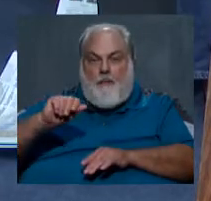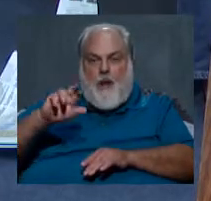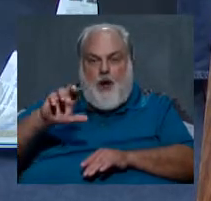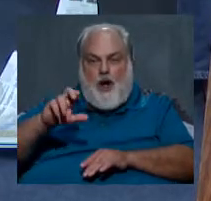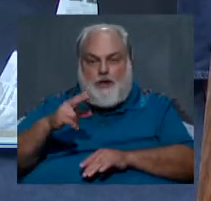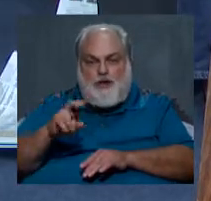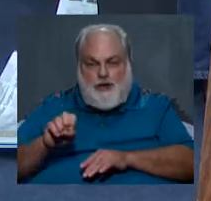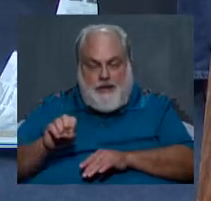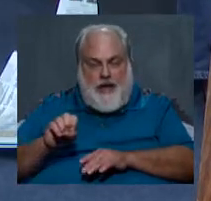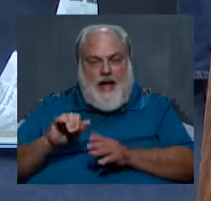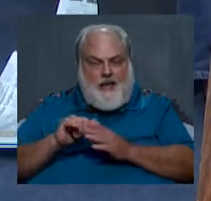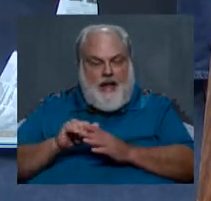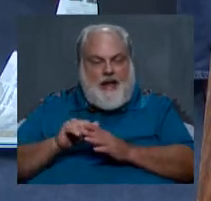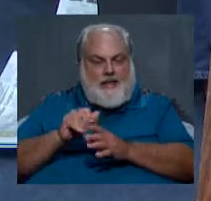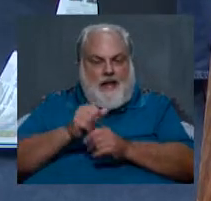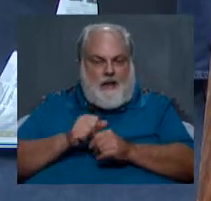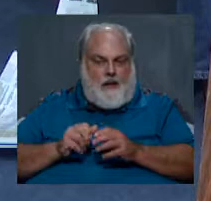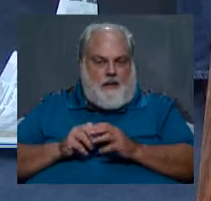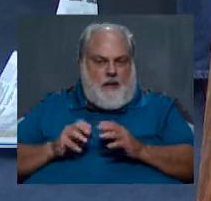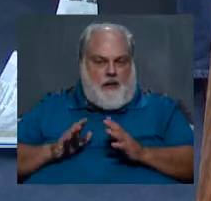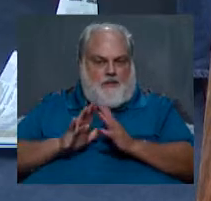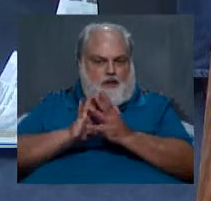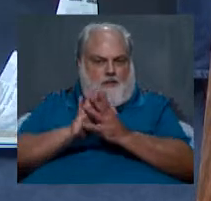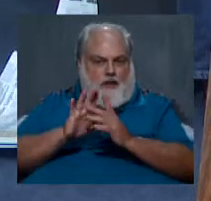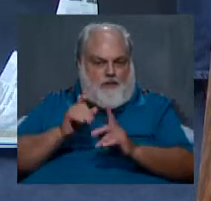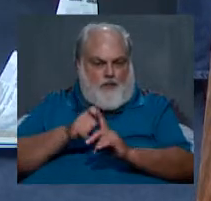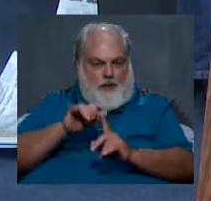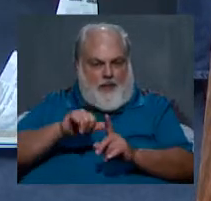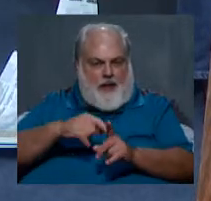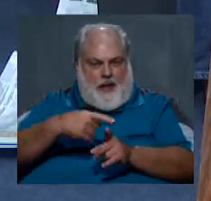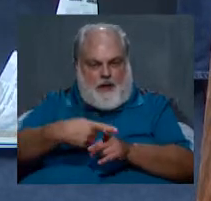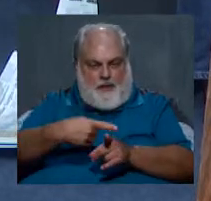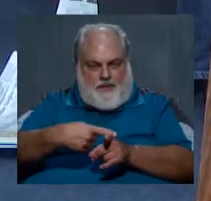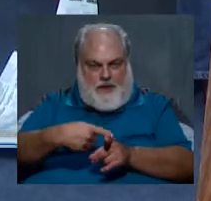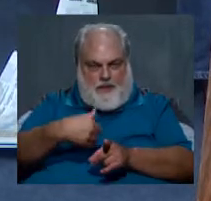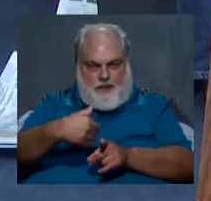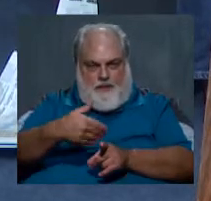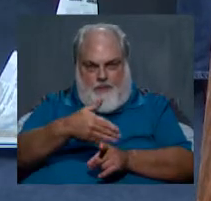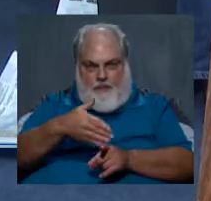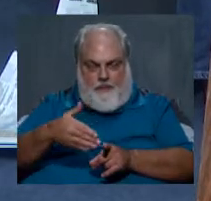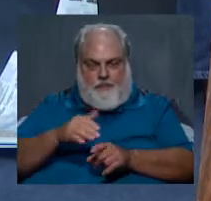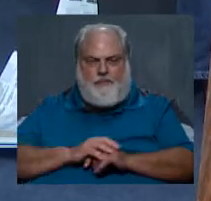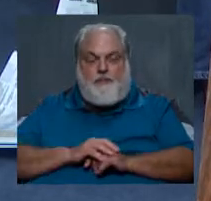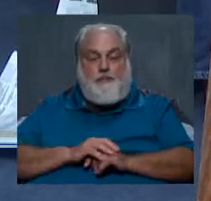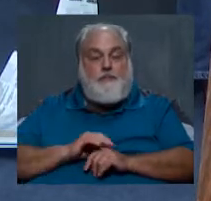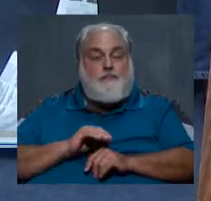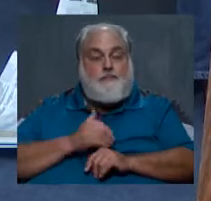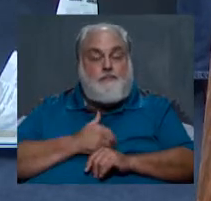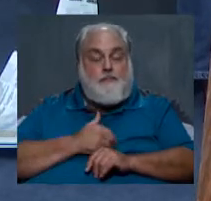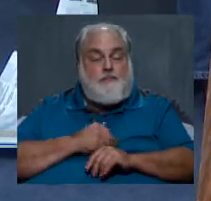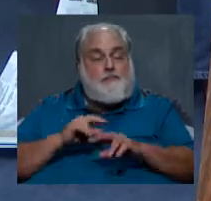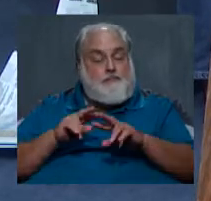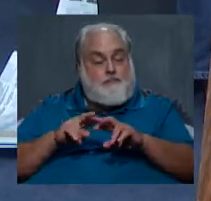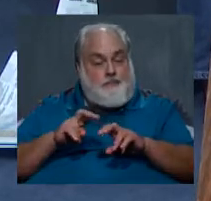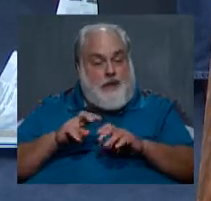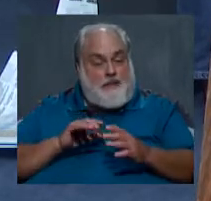has diverted a lot of traffic from this intersection. Our analysis and all that we did in our analysis